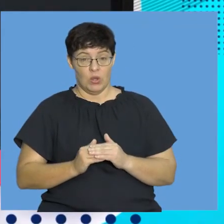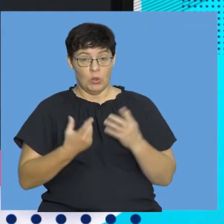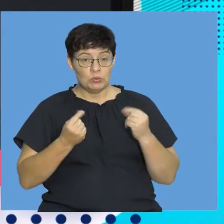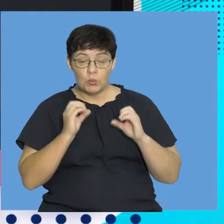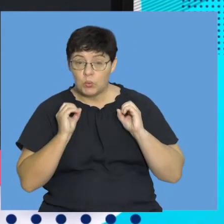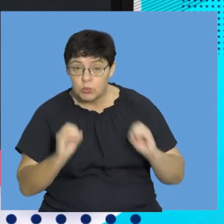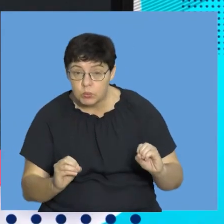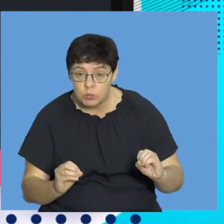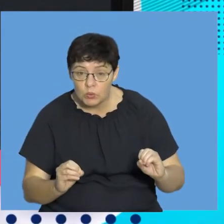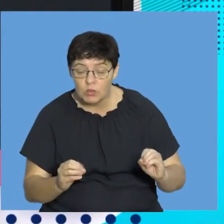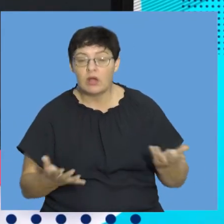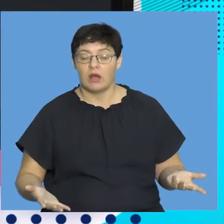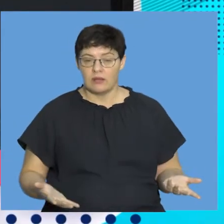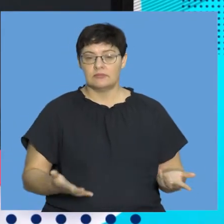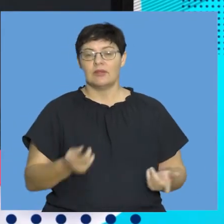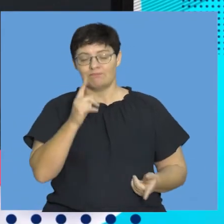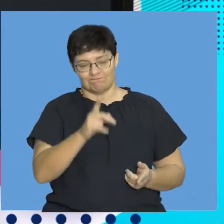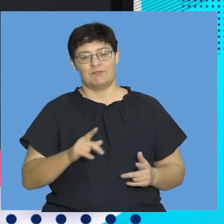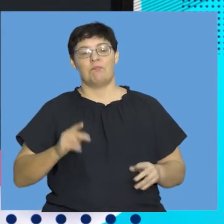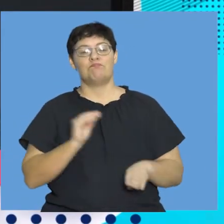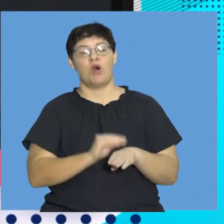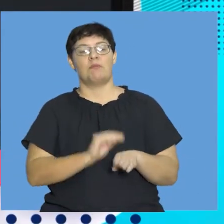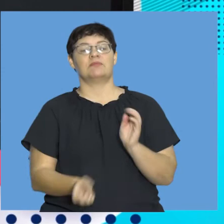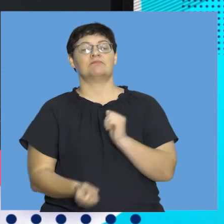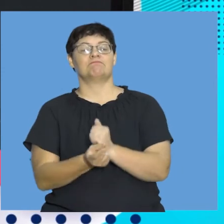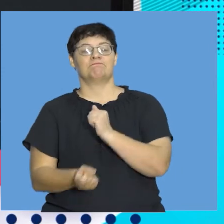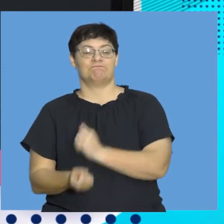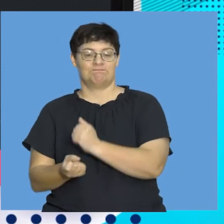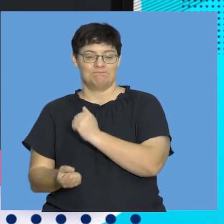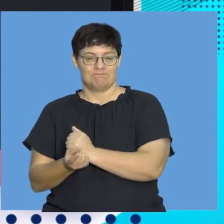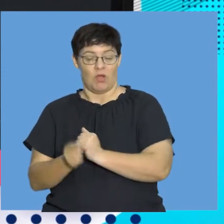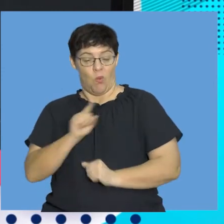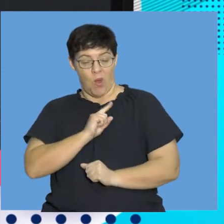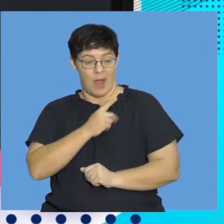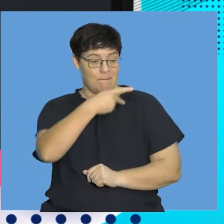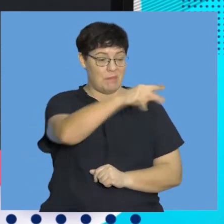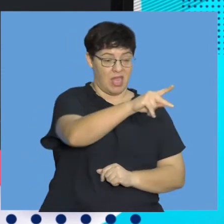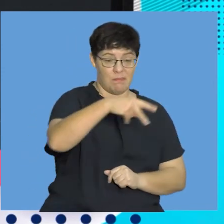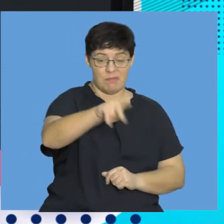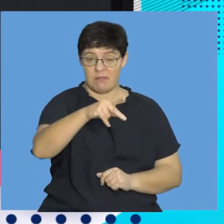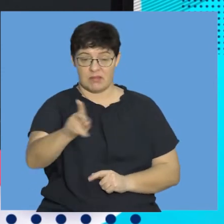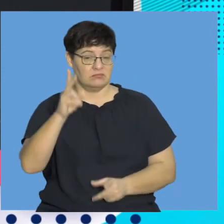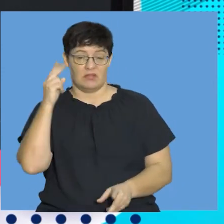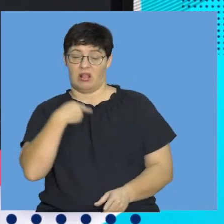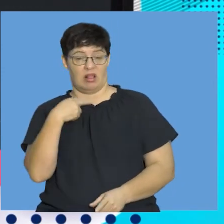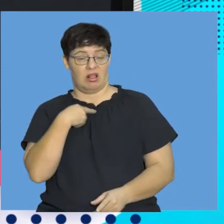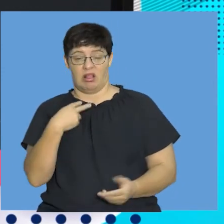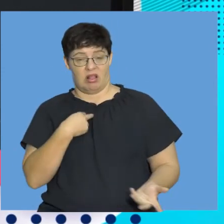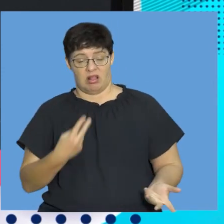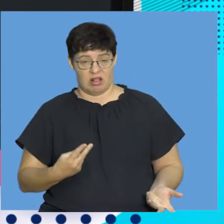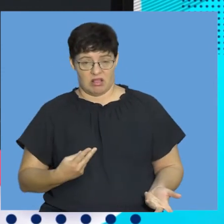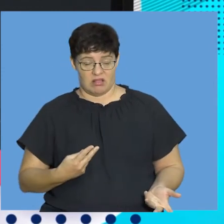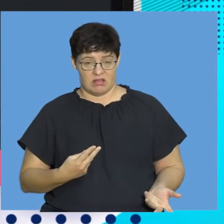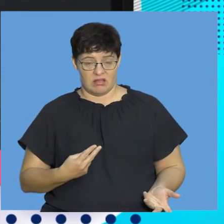Because if you don't do that, then obviously you're going to face challenges in terms of meeting your commitments,